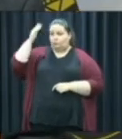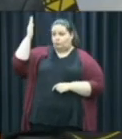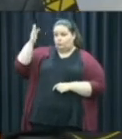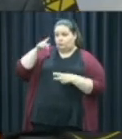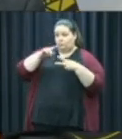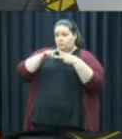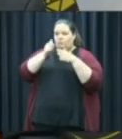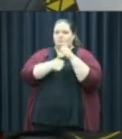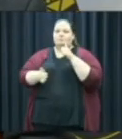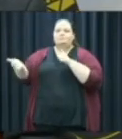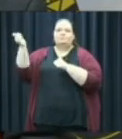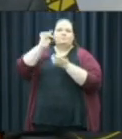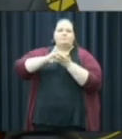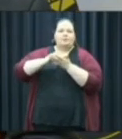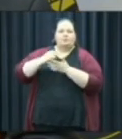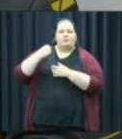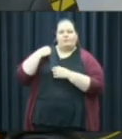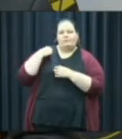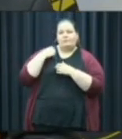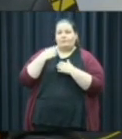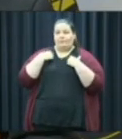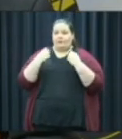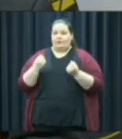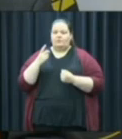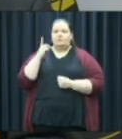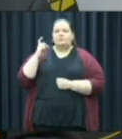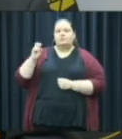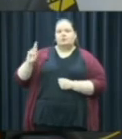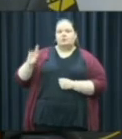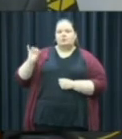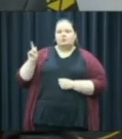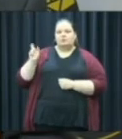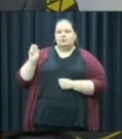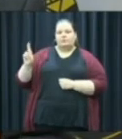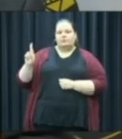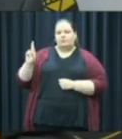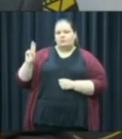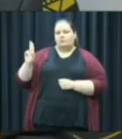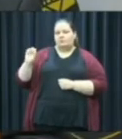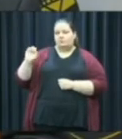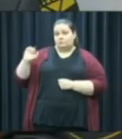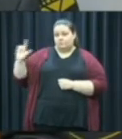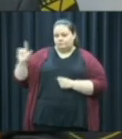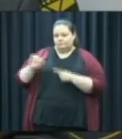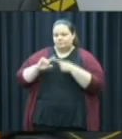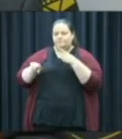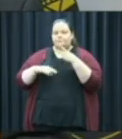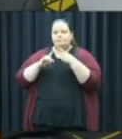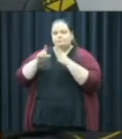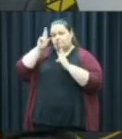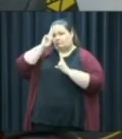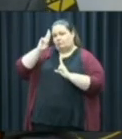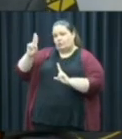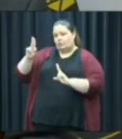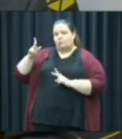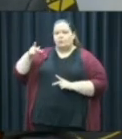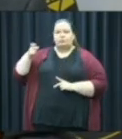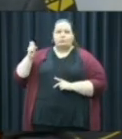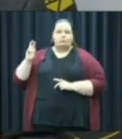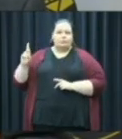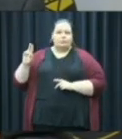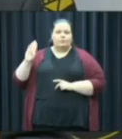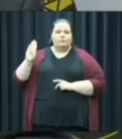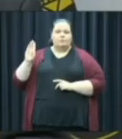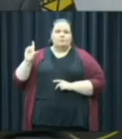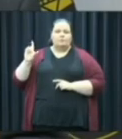province's Chief Medical Officer of Health, Dr. Jennifer Russell, and the Honorable Blaine Higgs, Premier of New Brunswick. Bonjour tout le